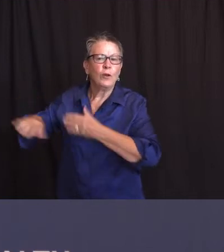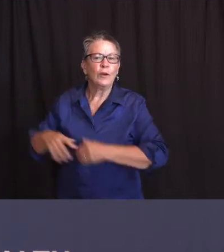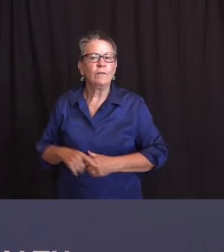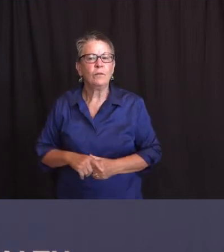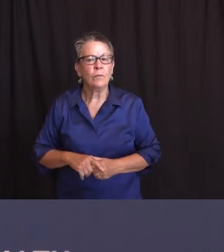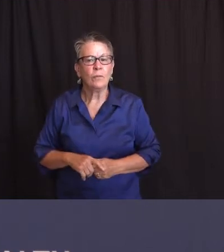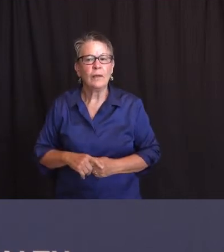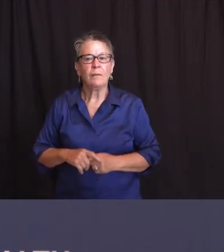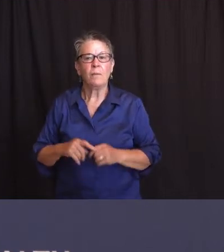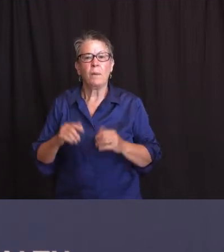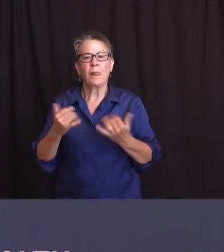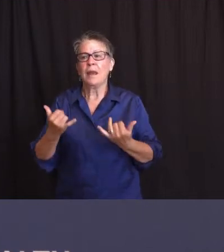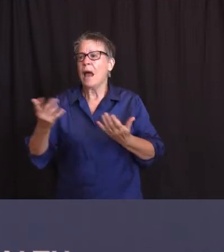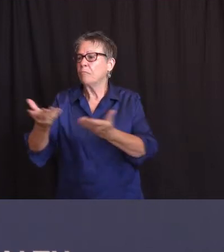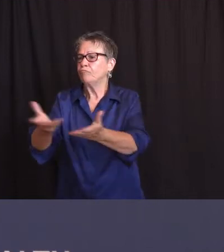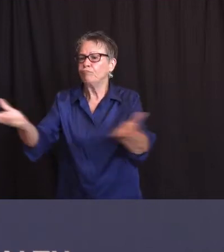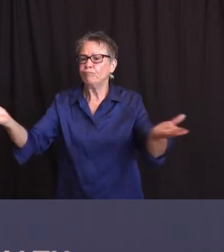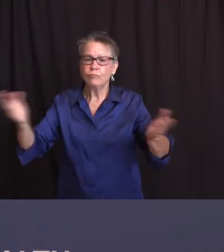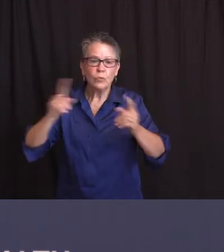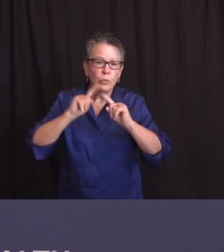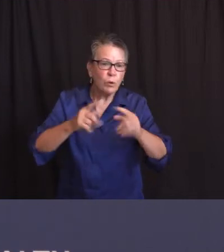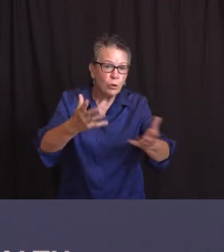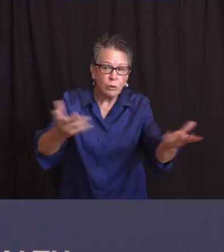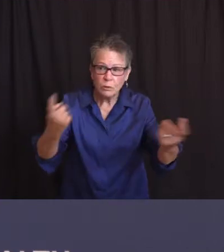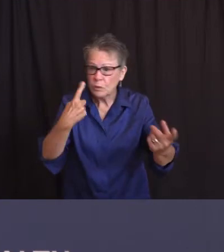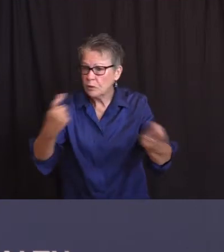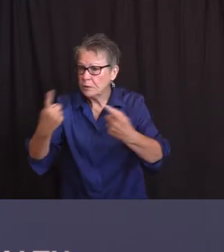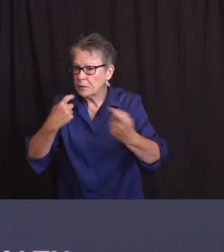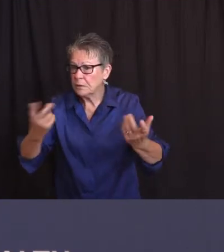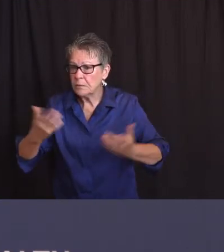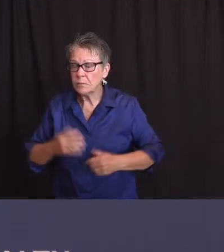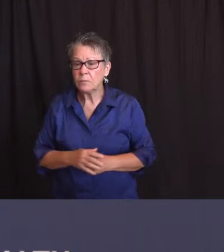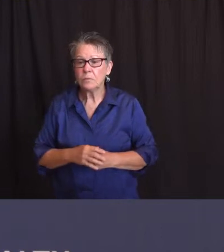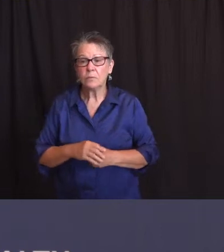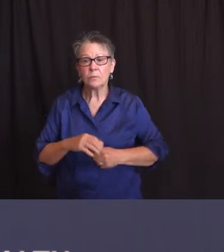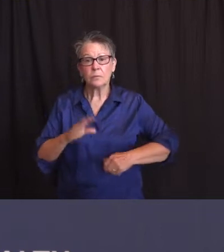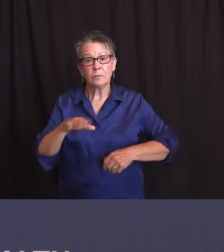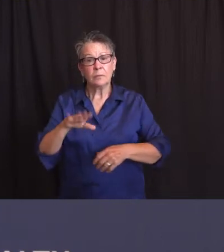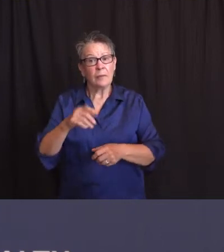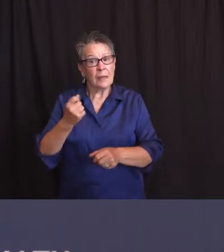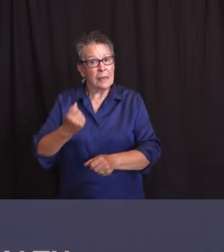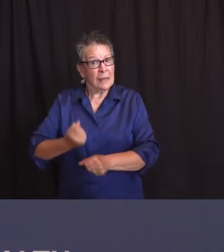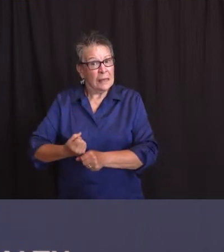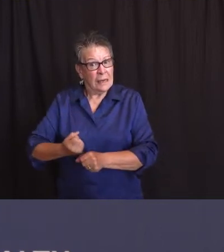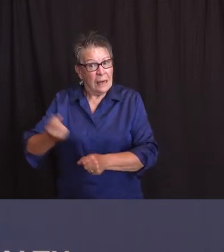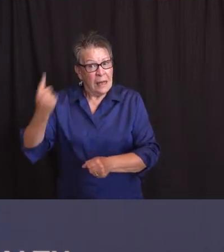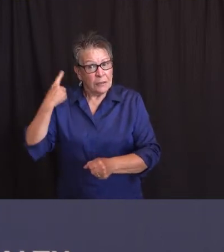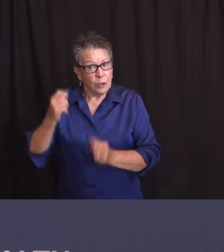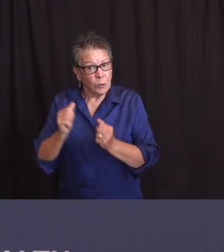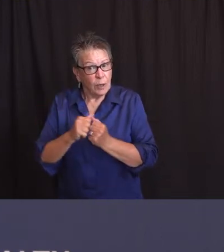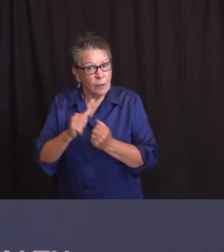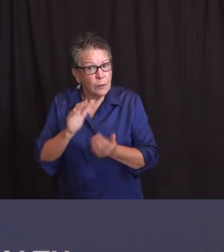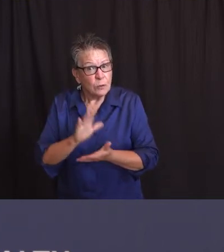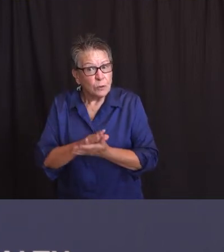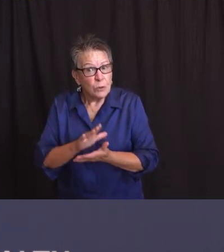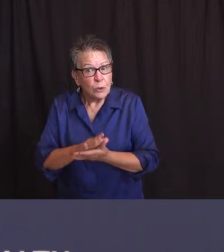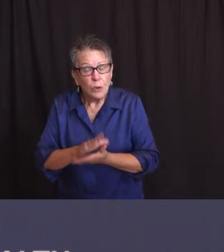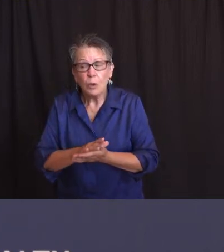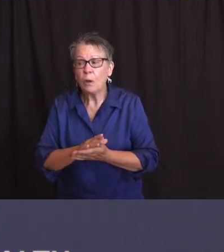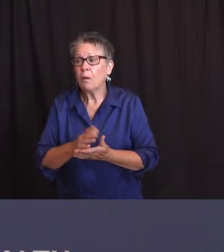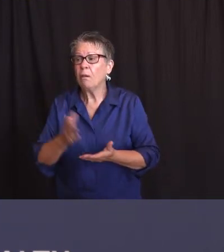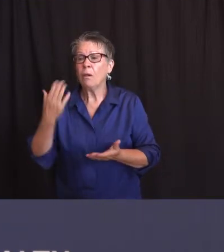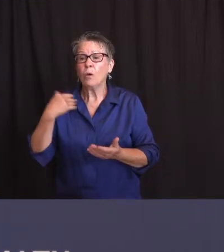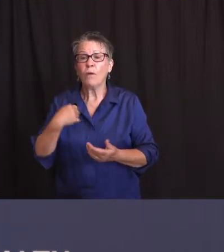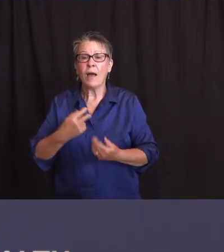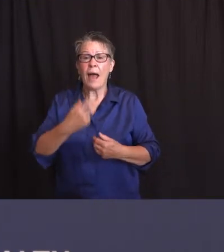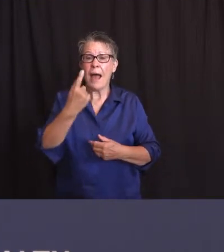afternoon, Governor. Last year, many school districts said they could only offer half-days in elementary schools because they did not have big enough cafeterias or